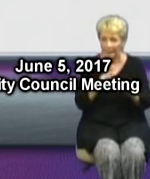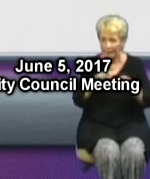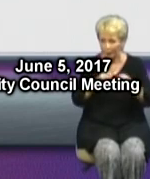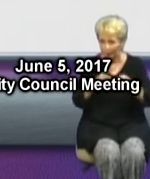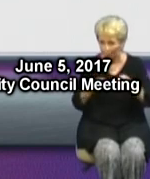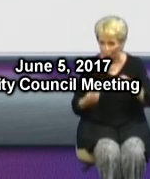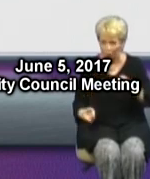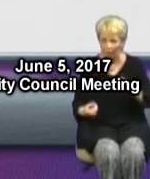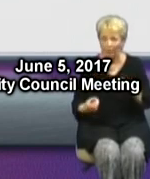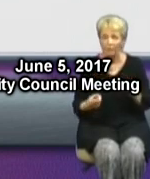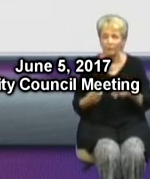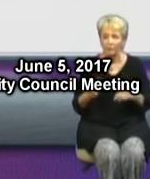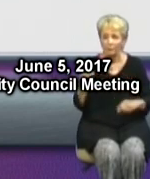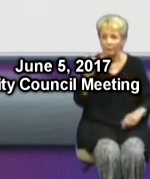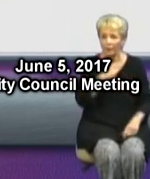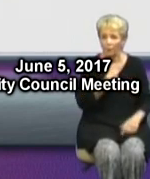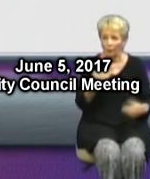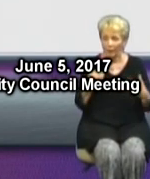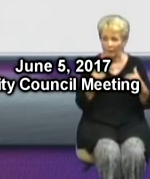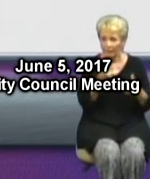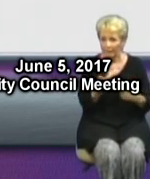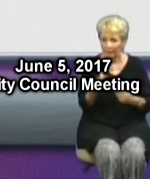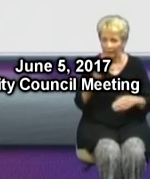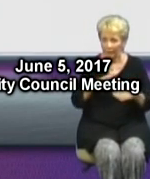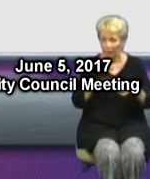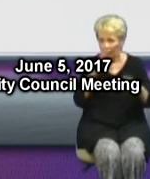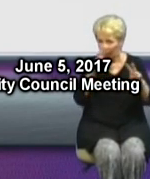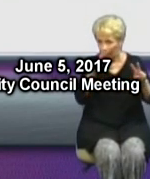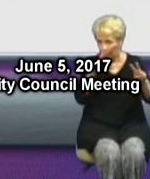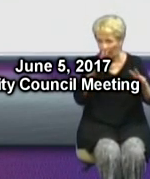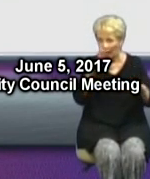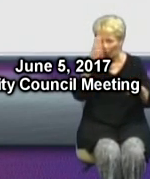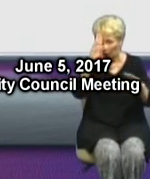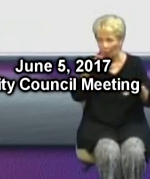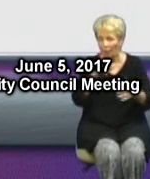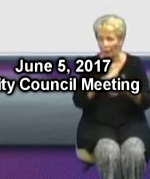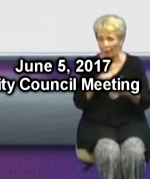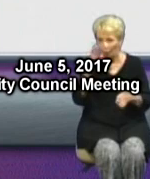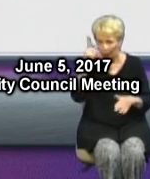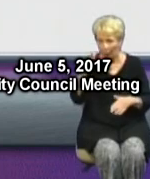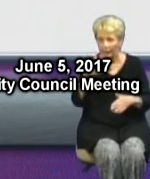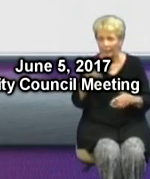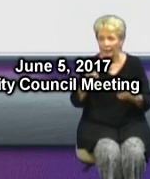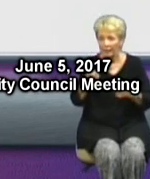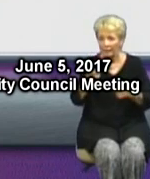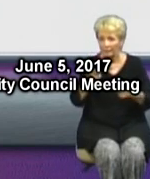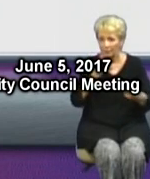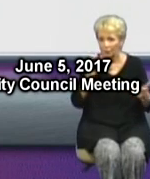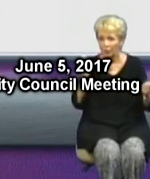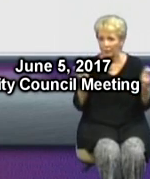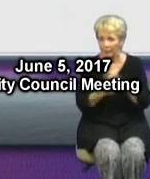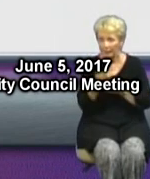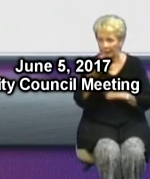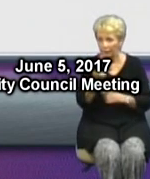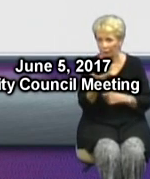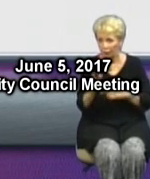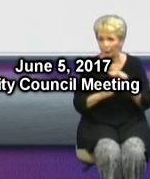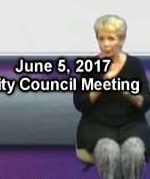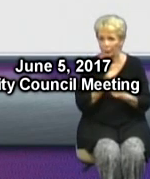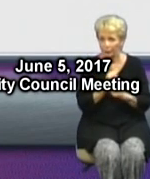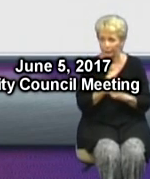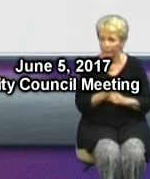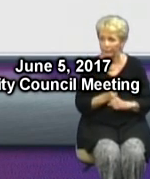depreciating. We do have several things on the horizon where I think that will turn around in the next few years.